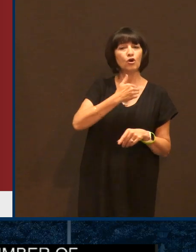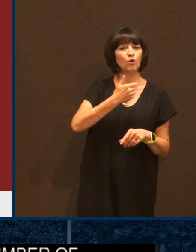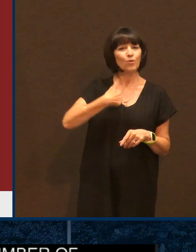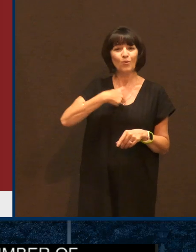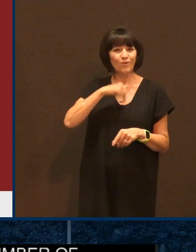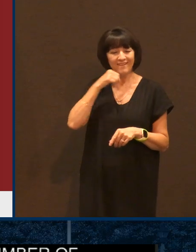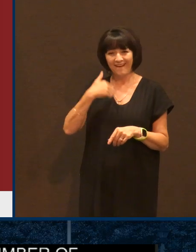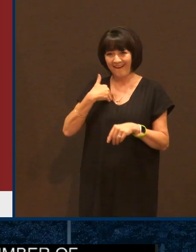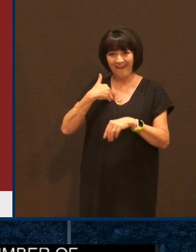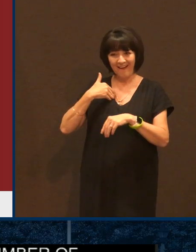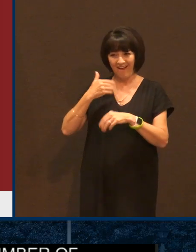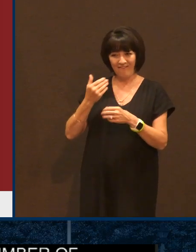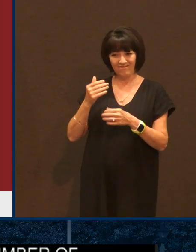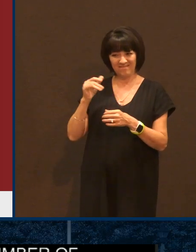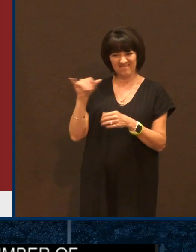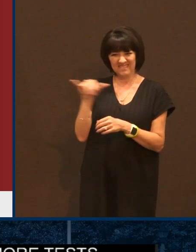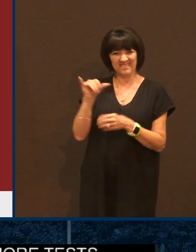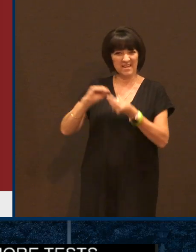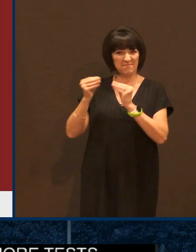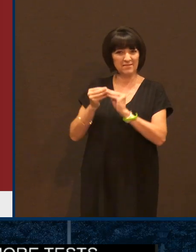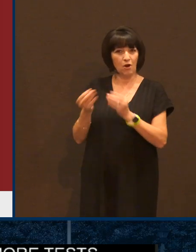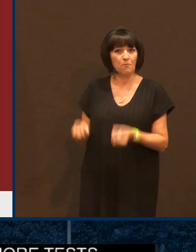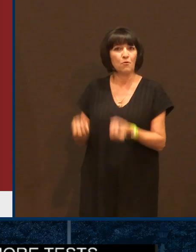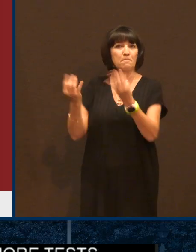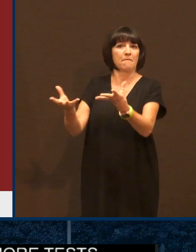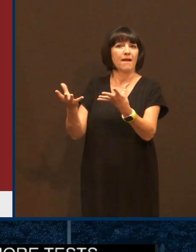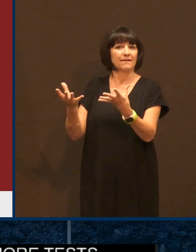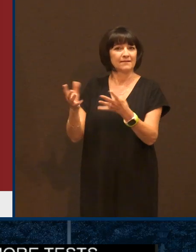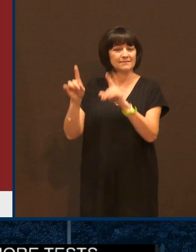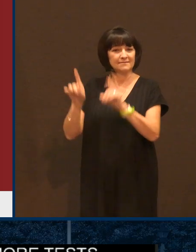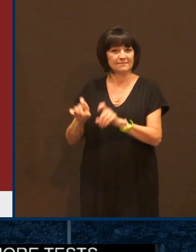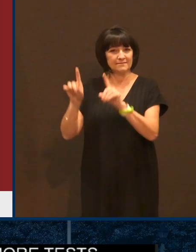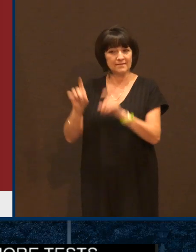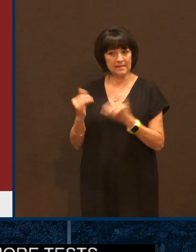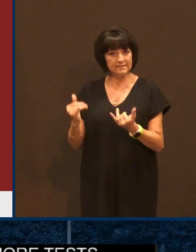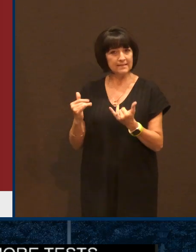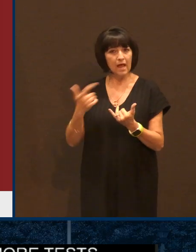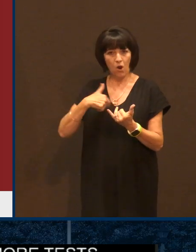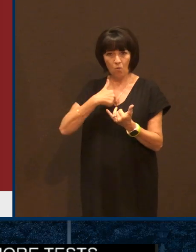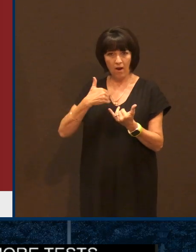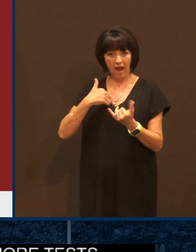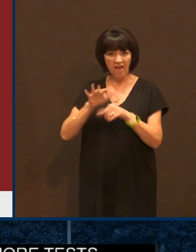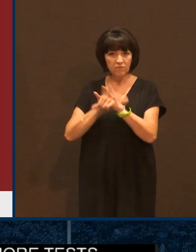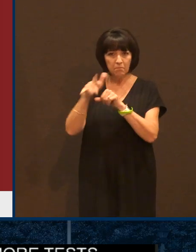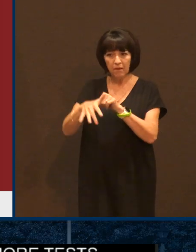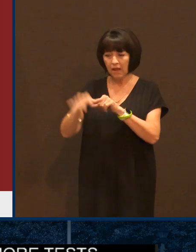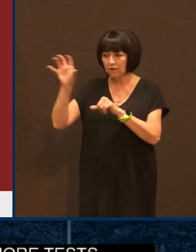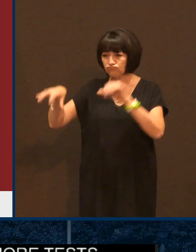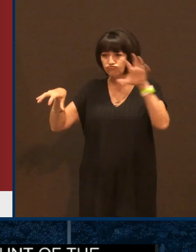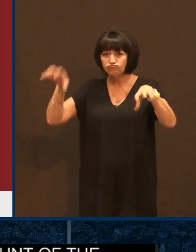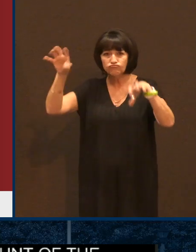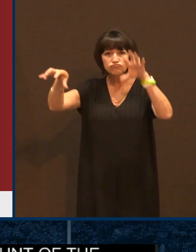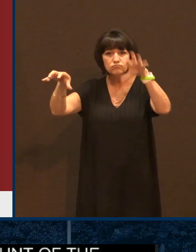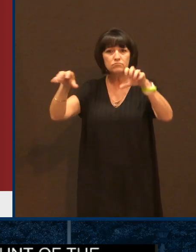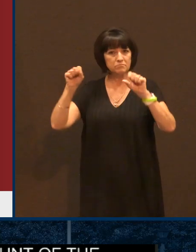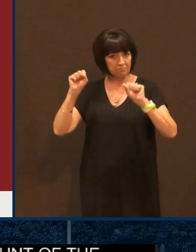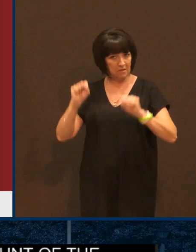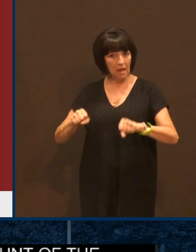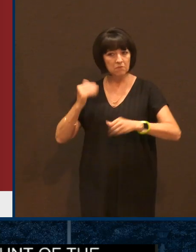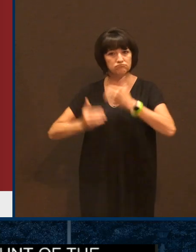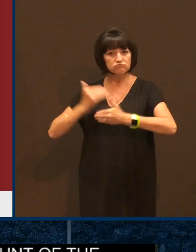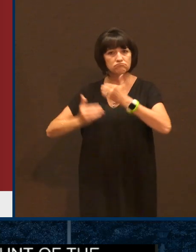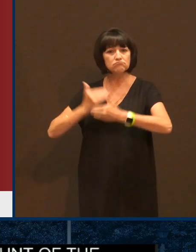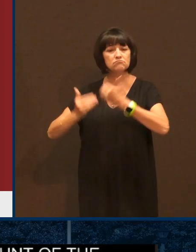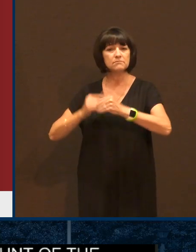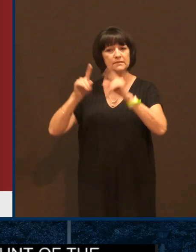the amount of COVID-19 spread in a particular area. So thank you to Governors Wolf